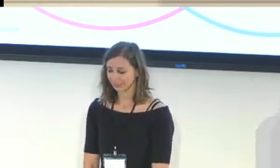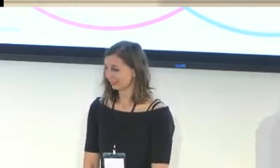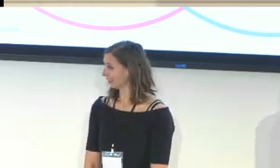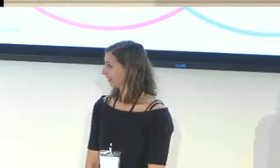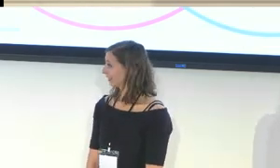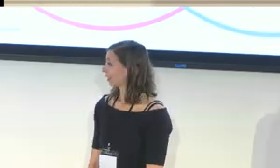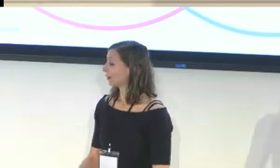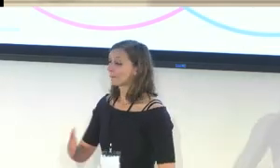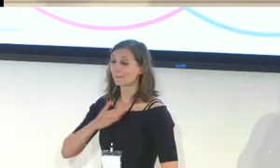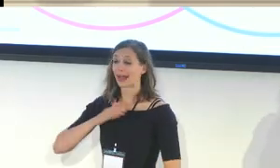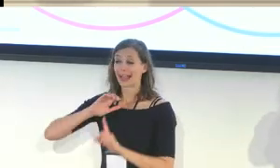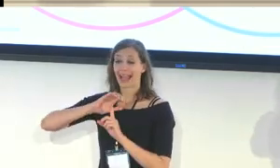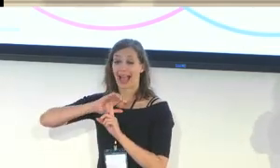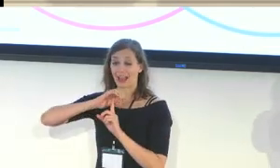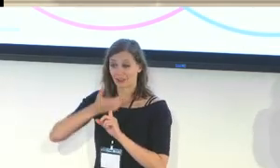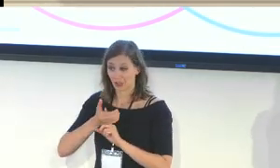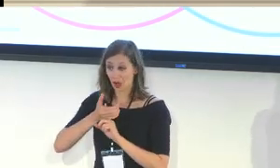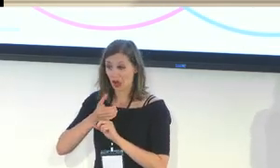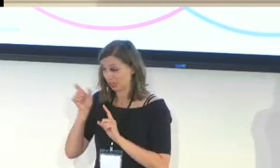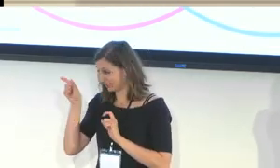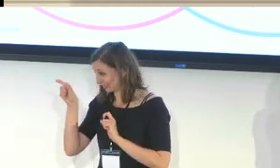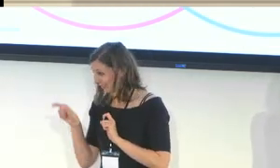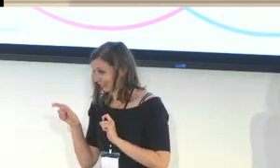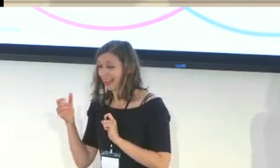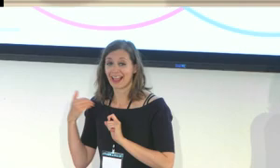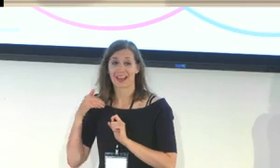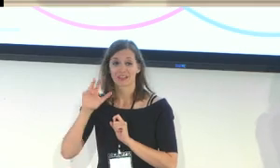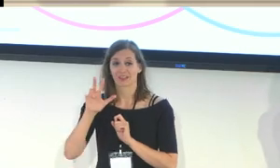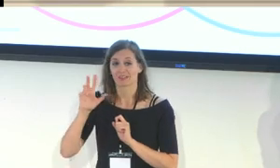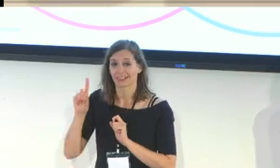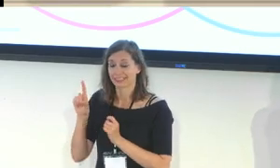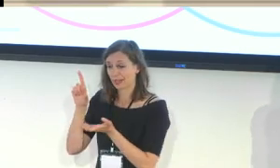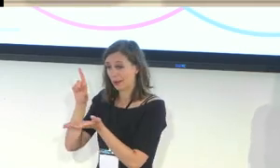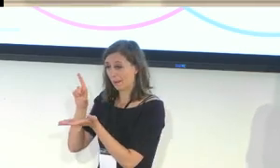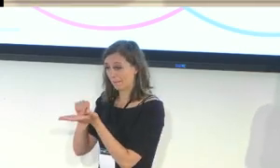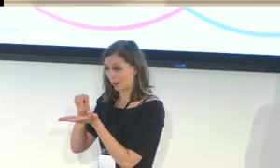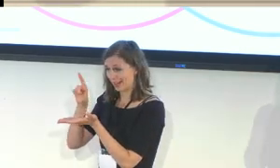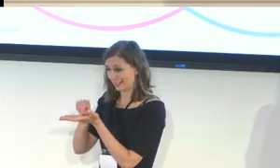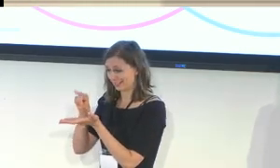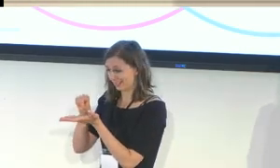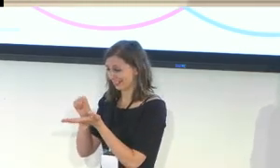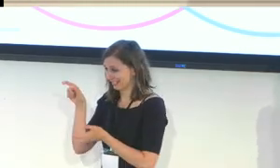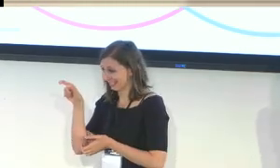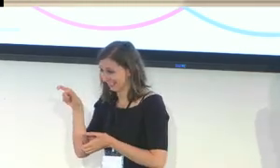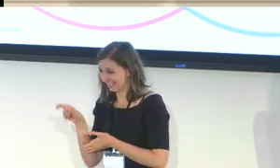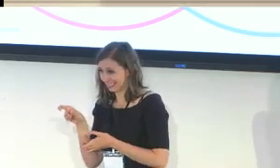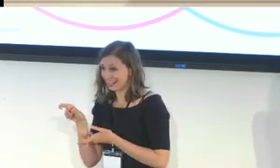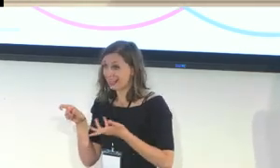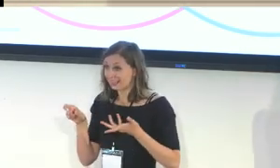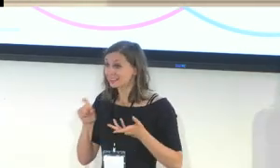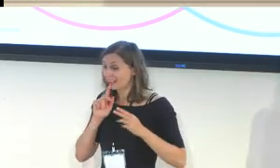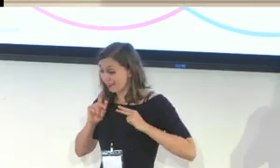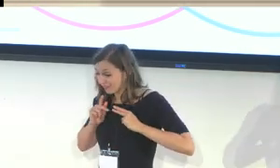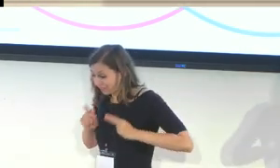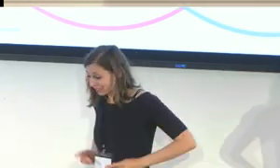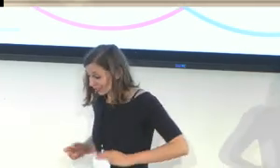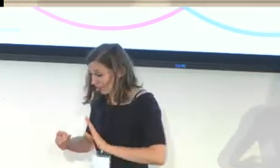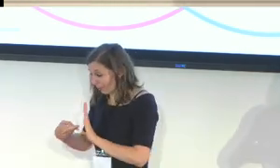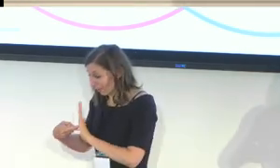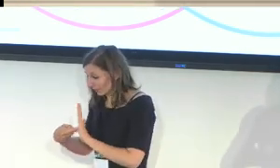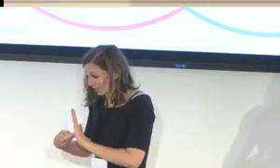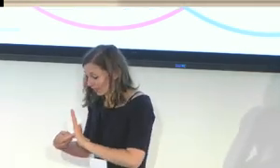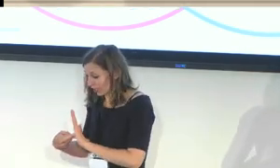of my avatar, which is my favorite example of this, because that is a physical version of my digital representation of my physical